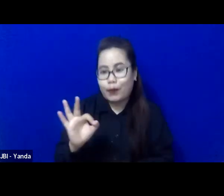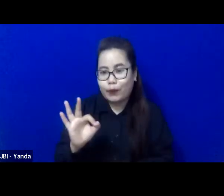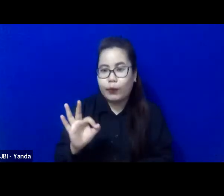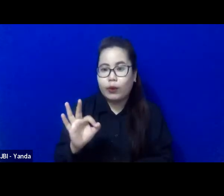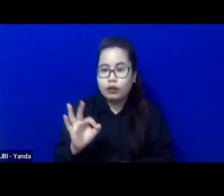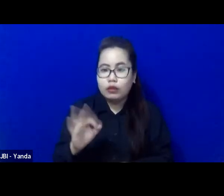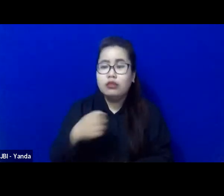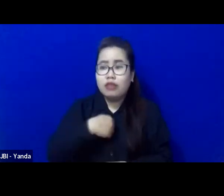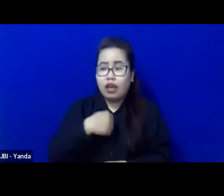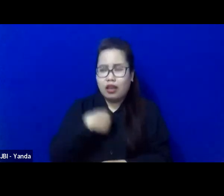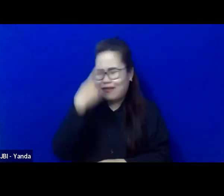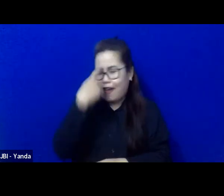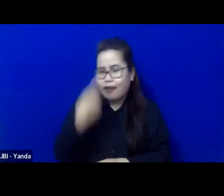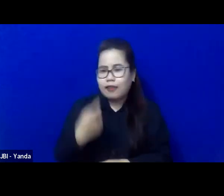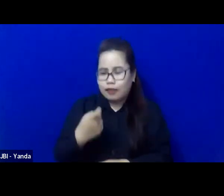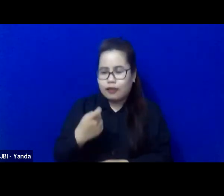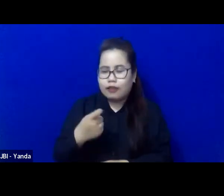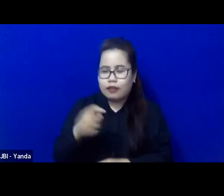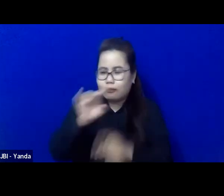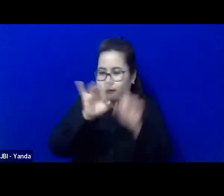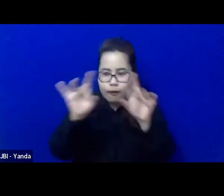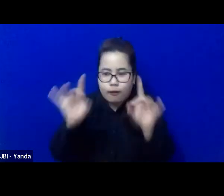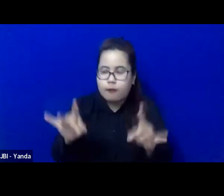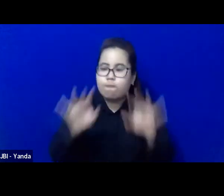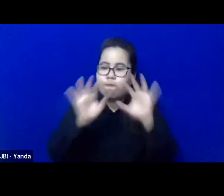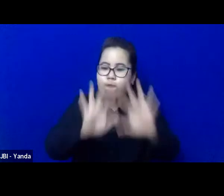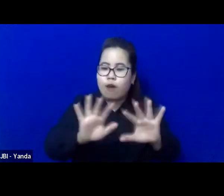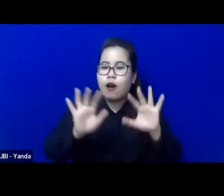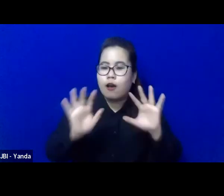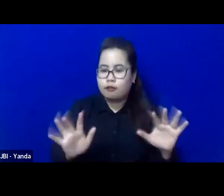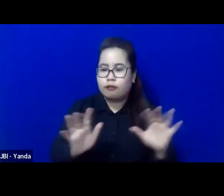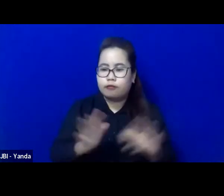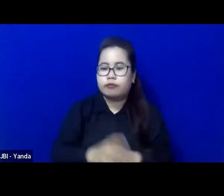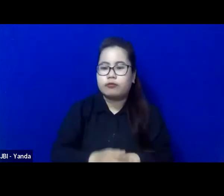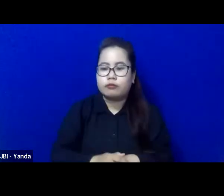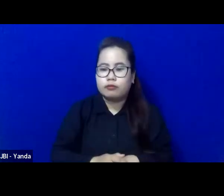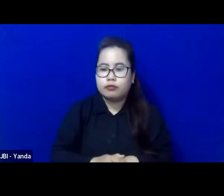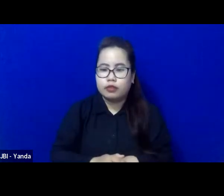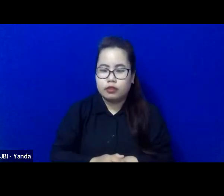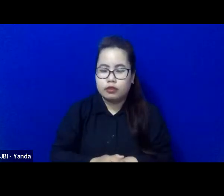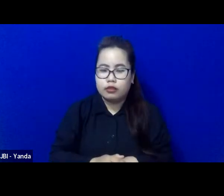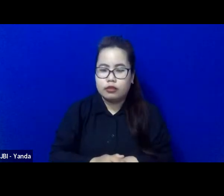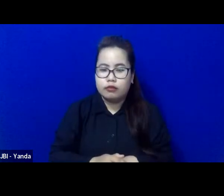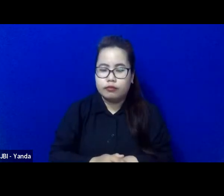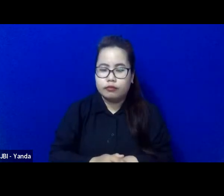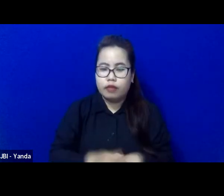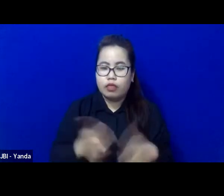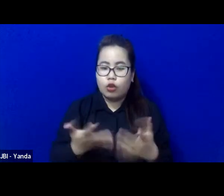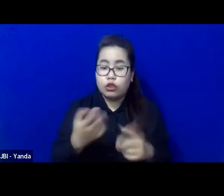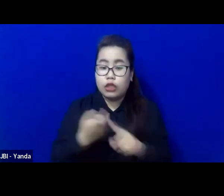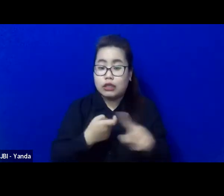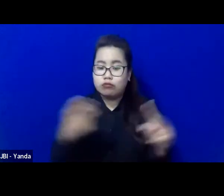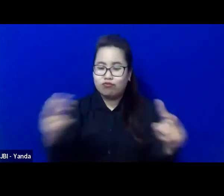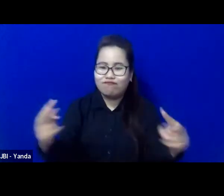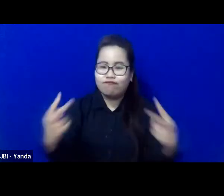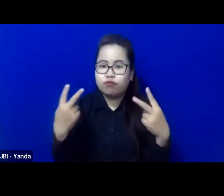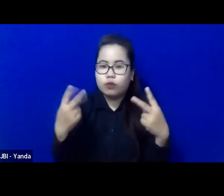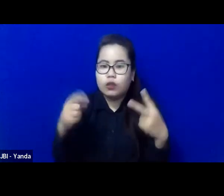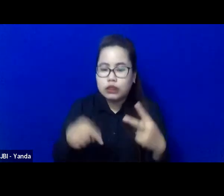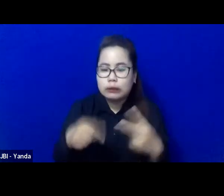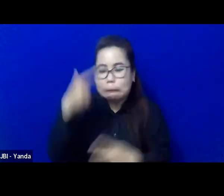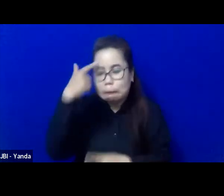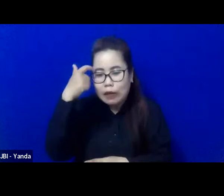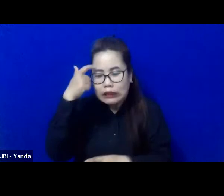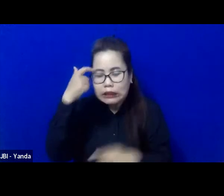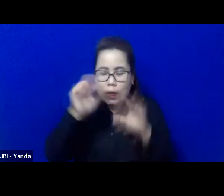here in the participants in the audience group who learn so much and learn a lot of new things.